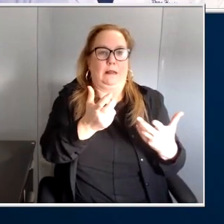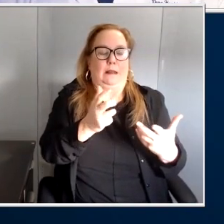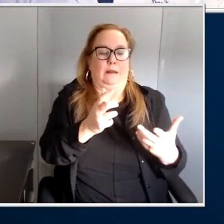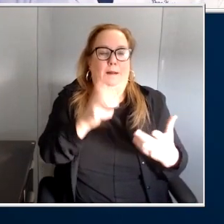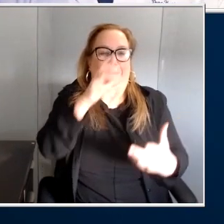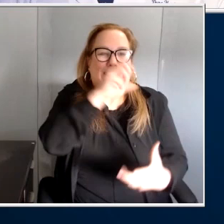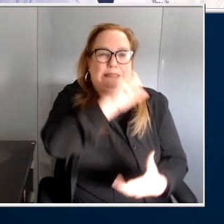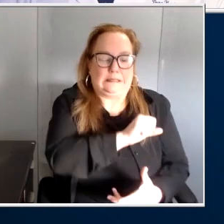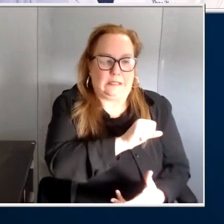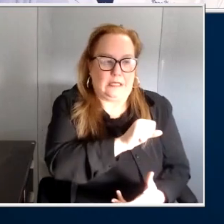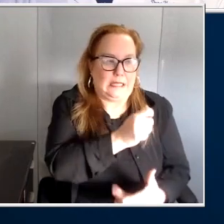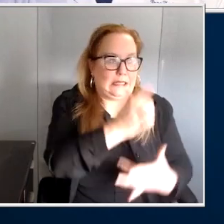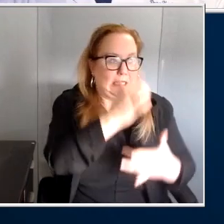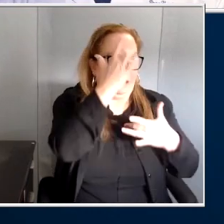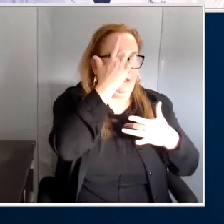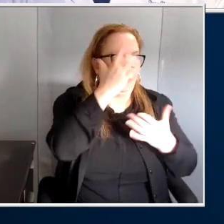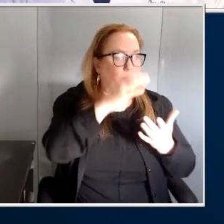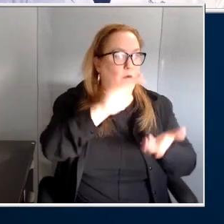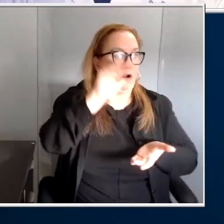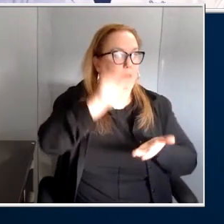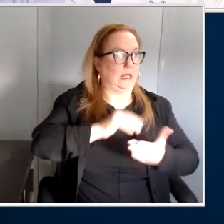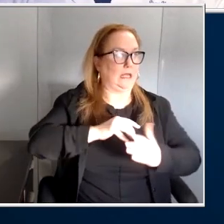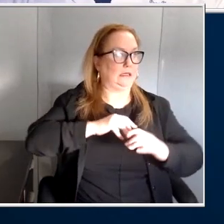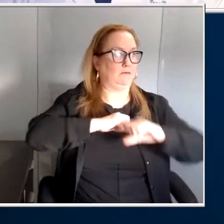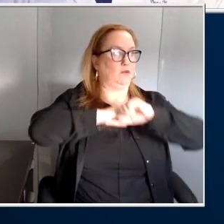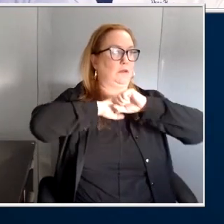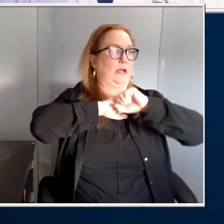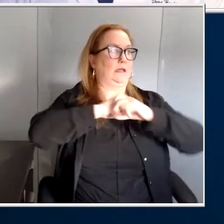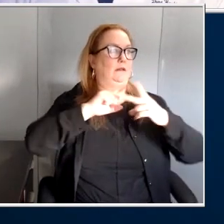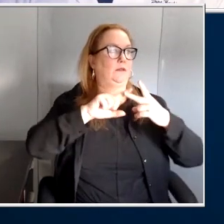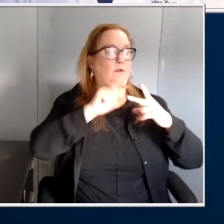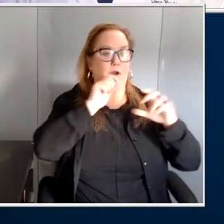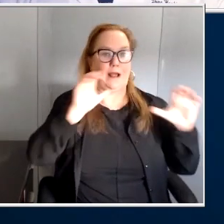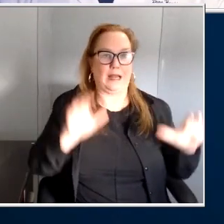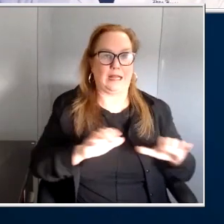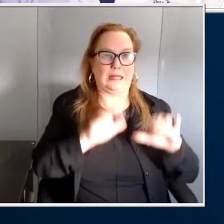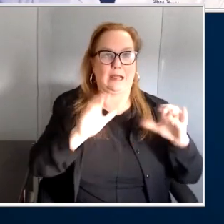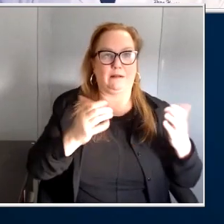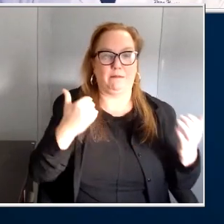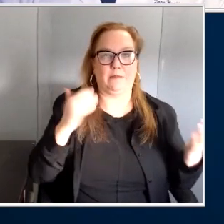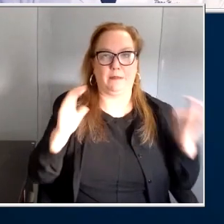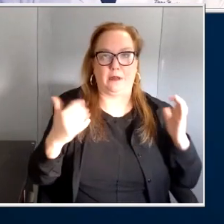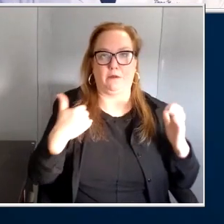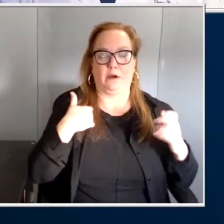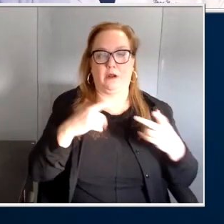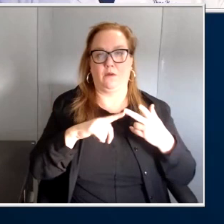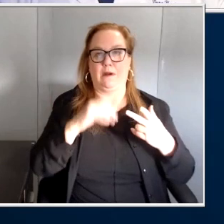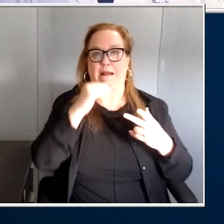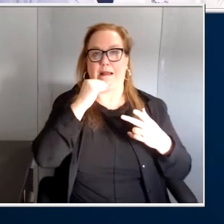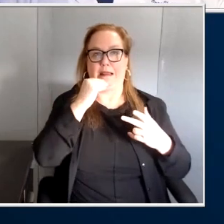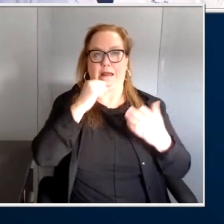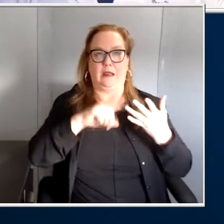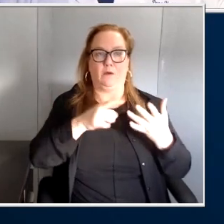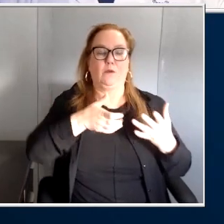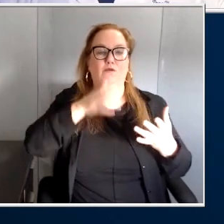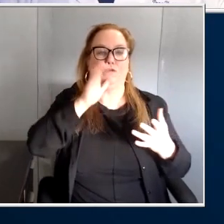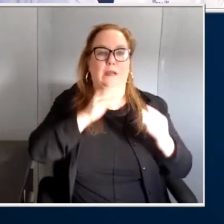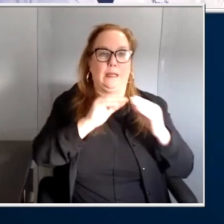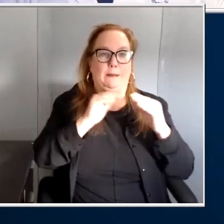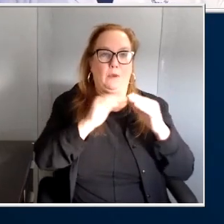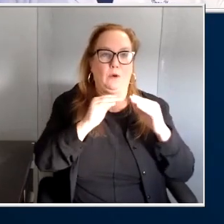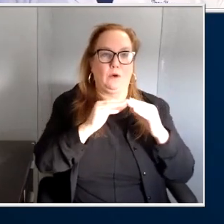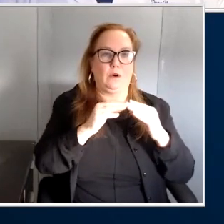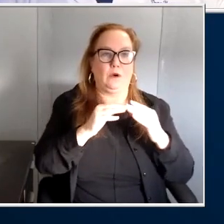when we're less resilient, when we aren't active as much as we were, when we're not eating quite as well, when we're drinking a little more,